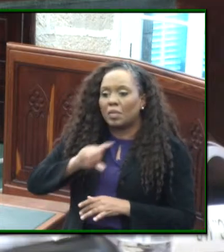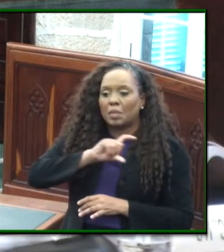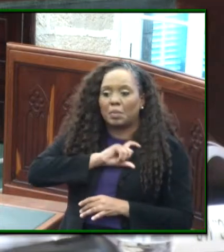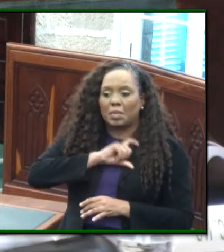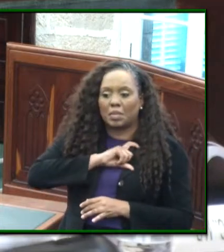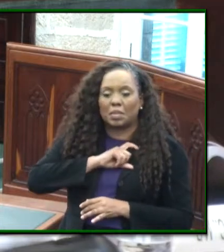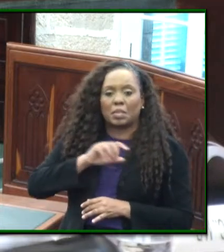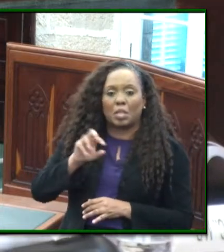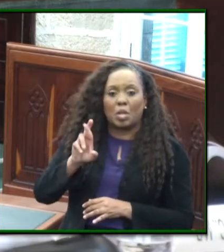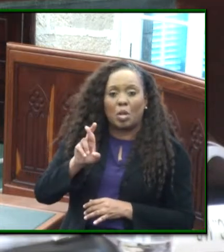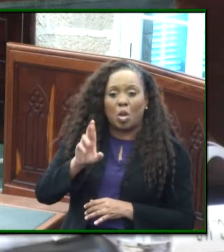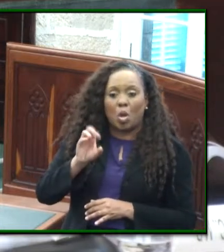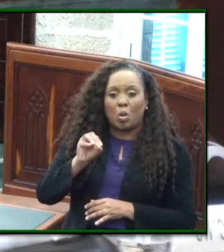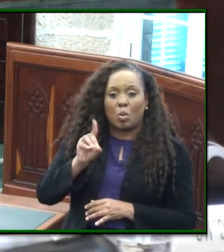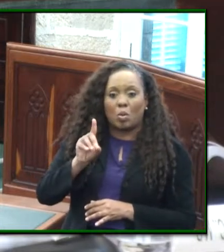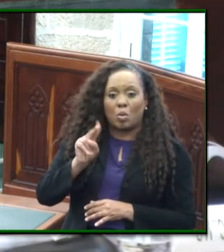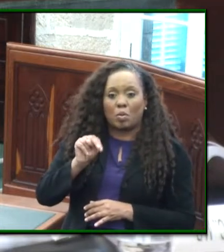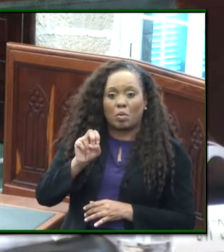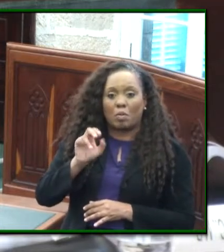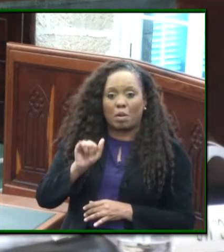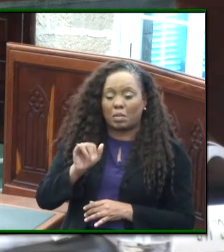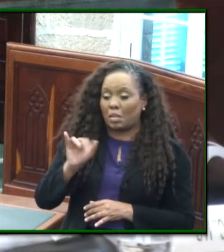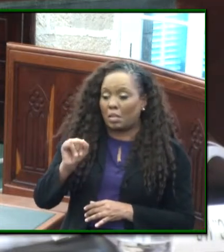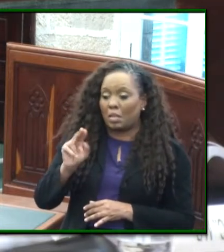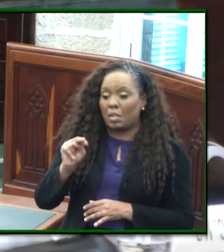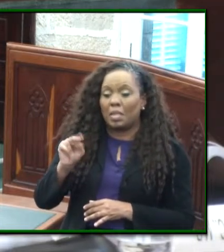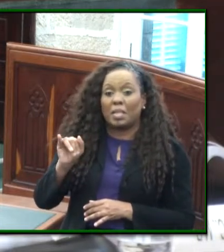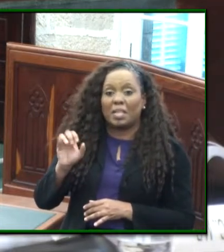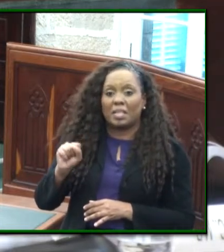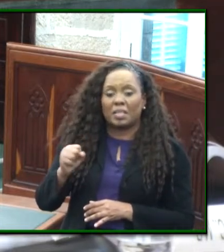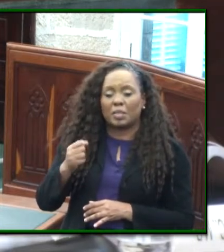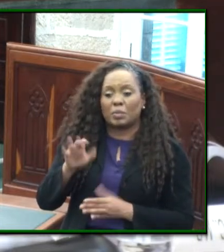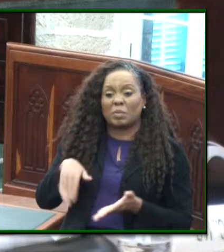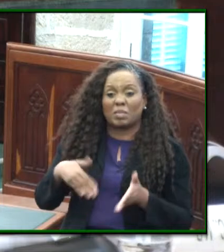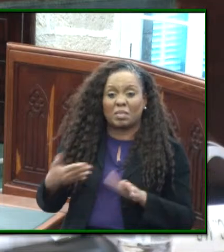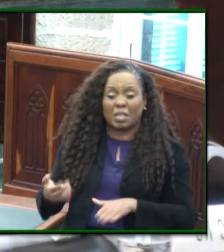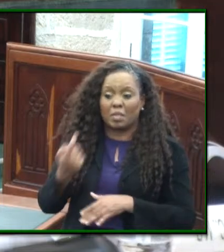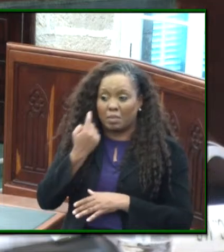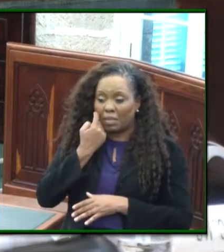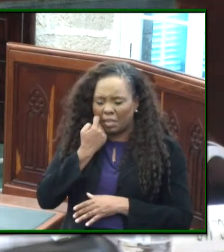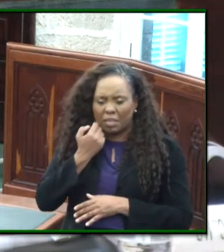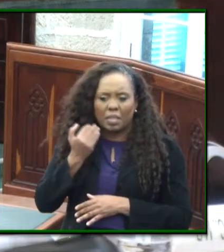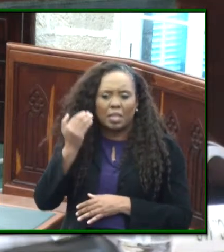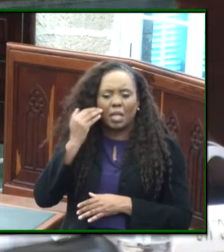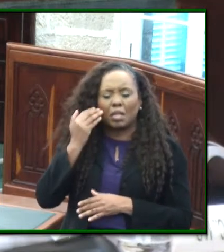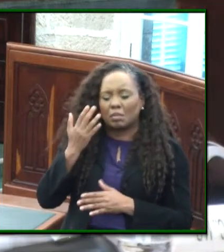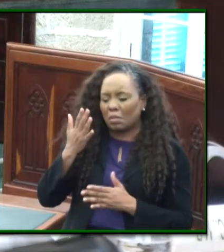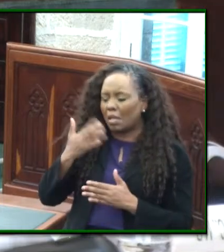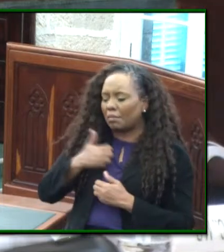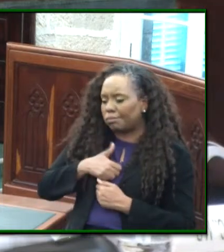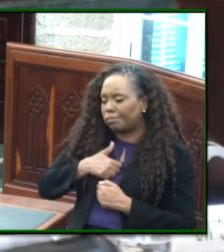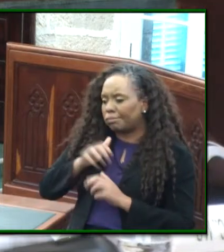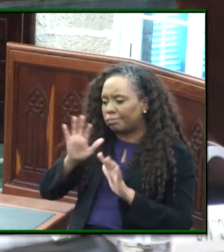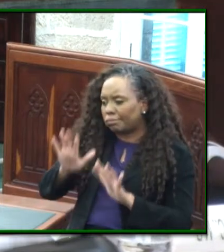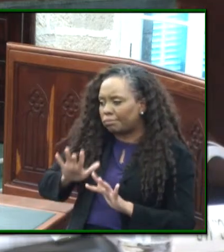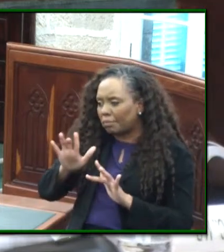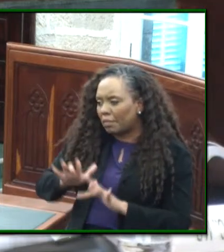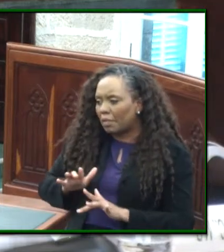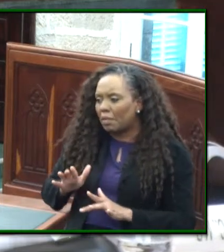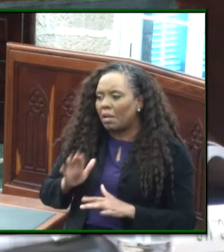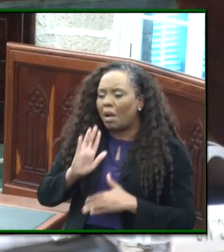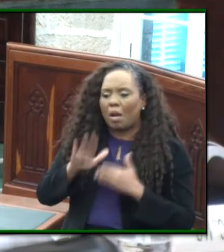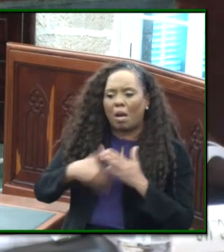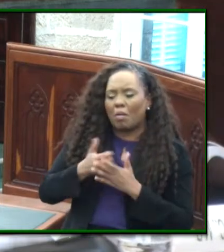had a blow of a series of persons who have died recently, so again, condolences to you, certainly from all of